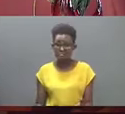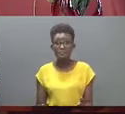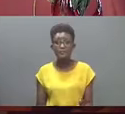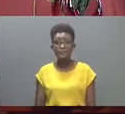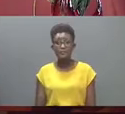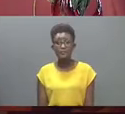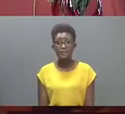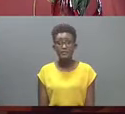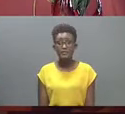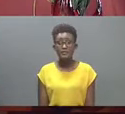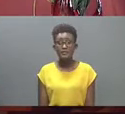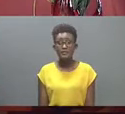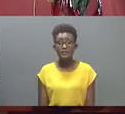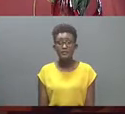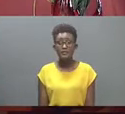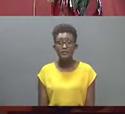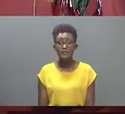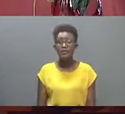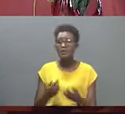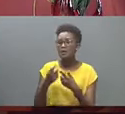come